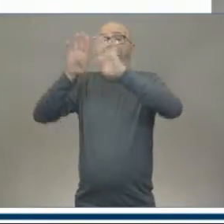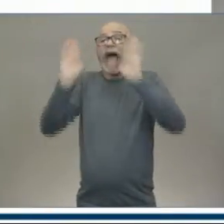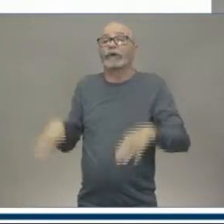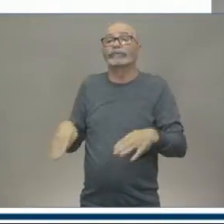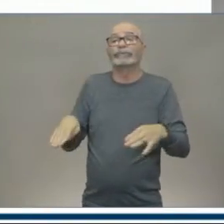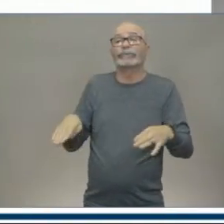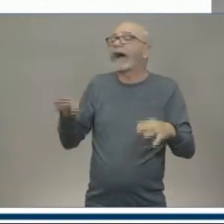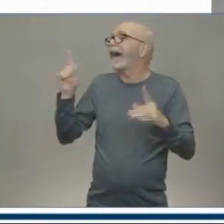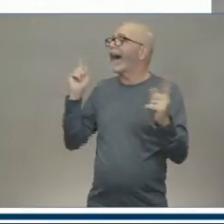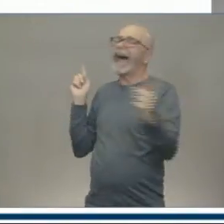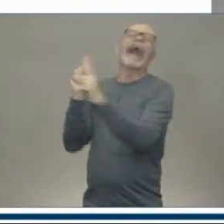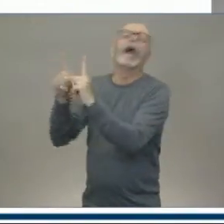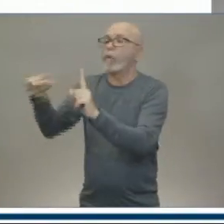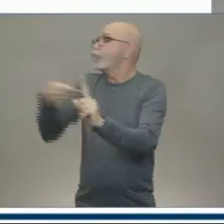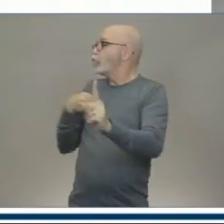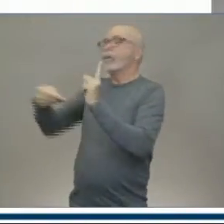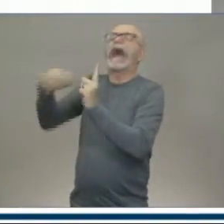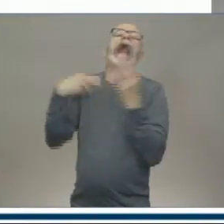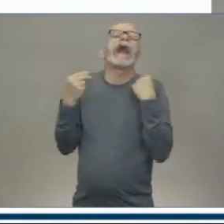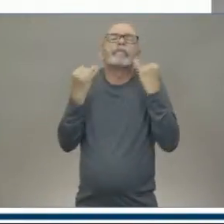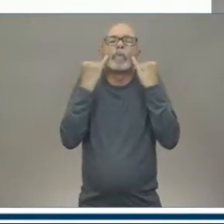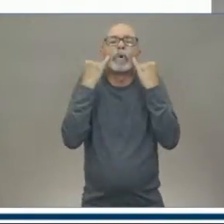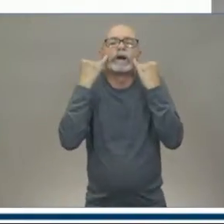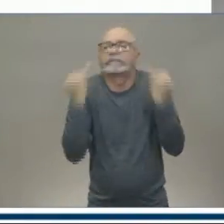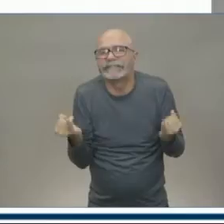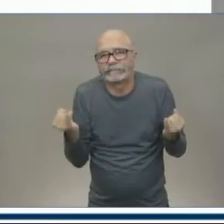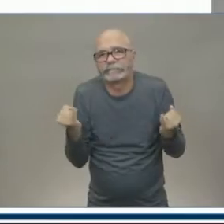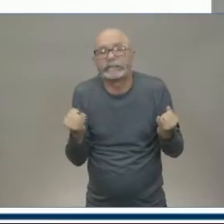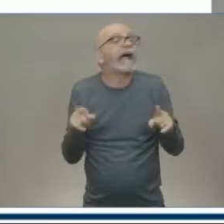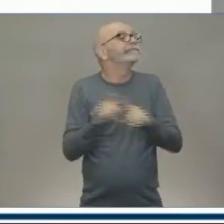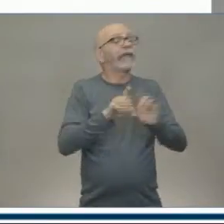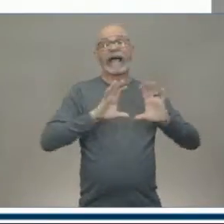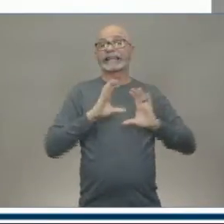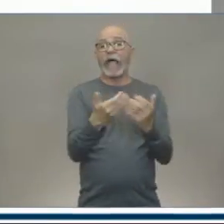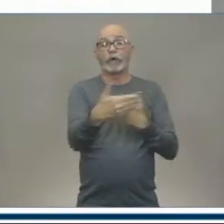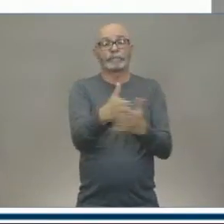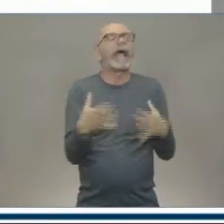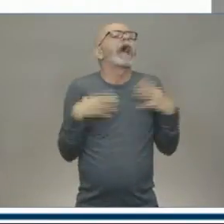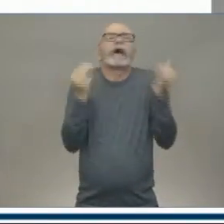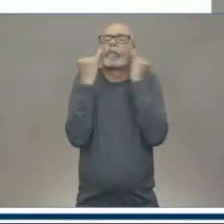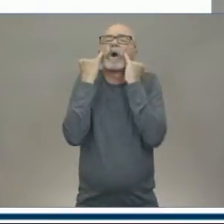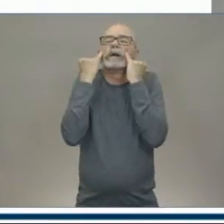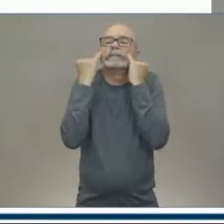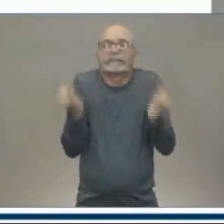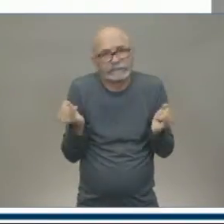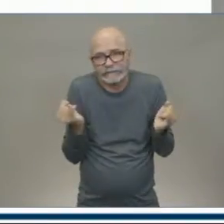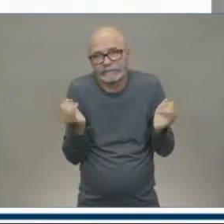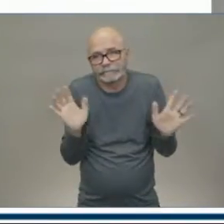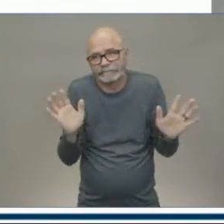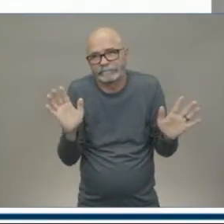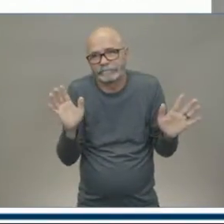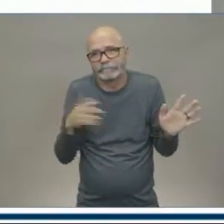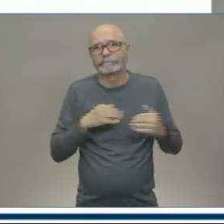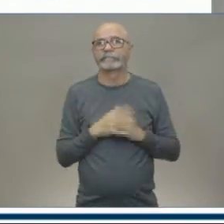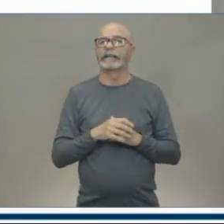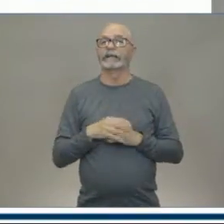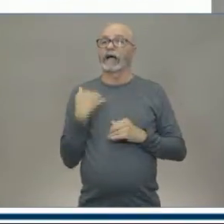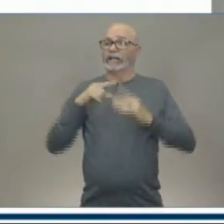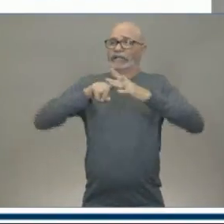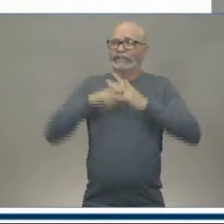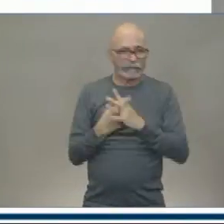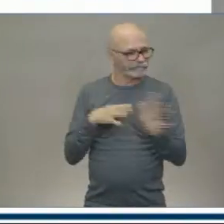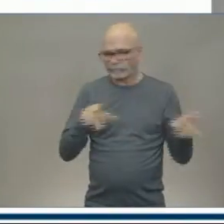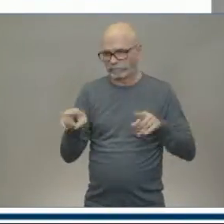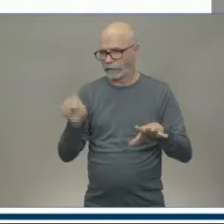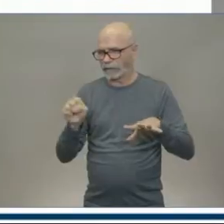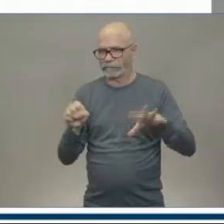were in the same classroom together. So it's all about what is the risk of transmission. The other piece here, we've already had it. When we start identifying even in the same